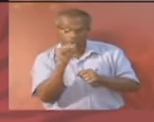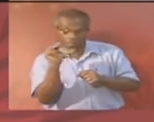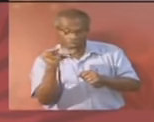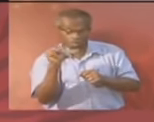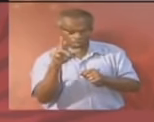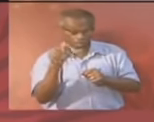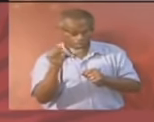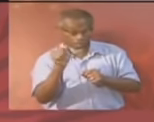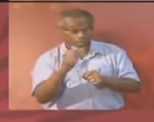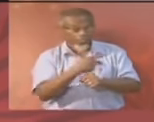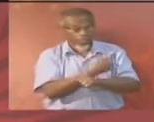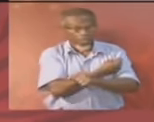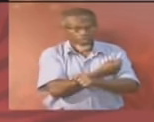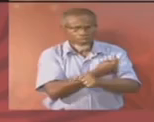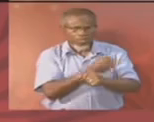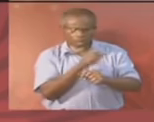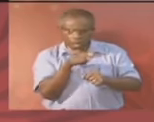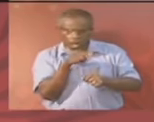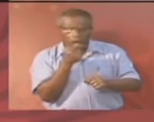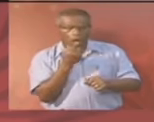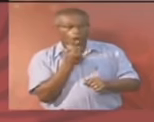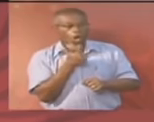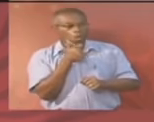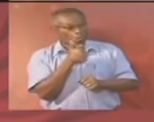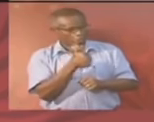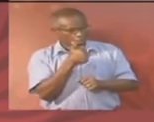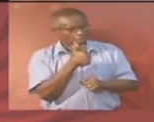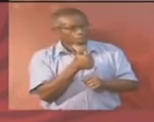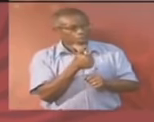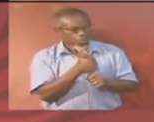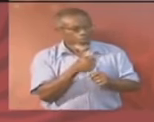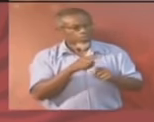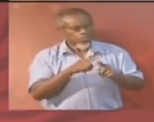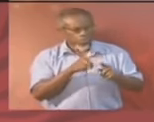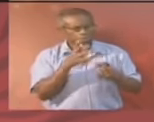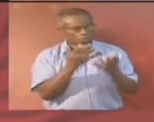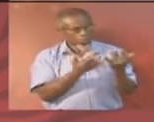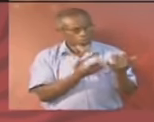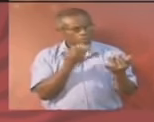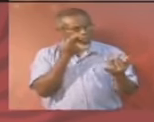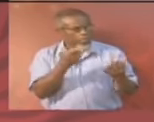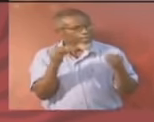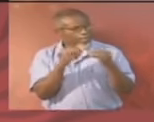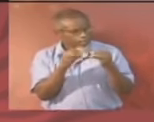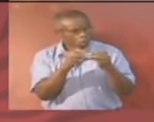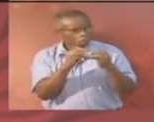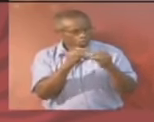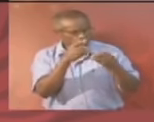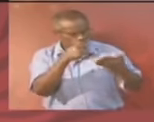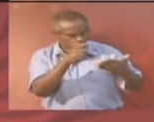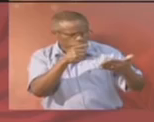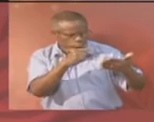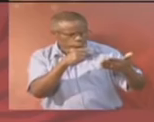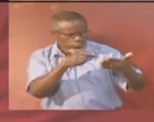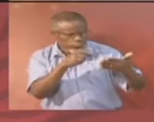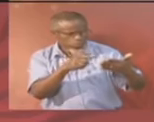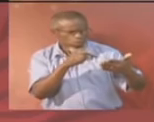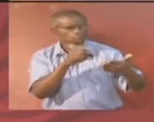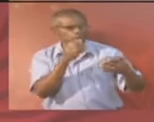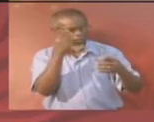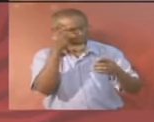effectively neutralize P1. Also, another study, which again is yet to be peer-reviewed, that study found that